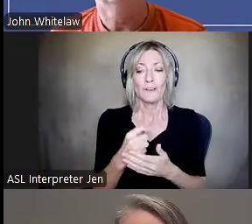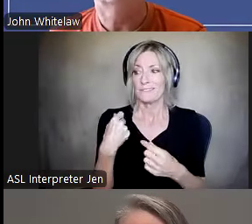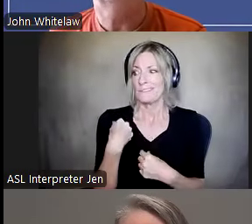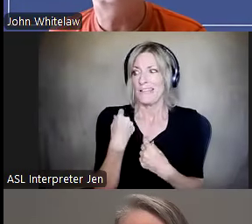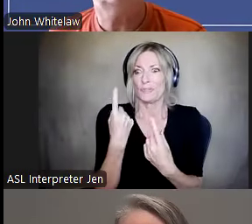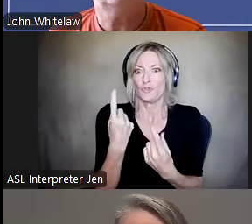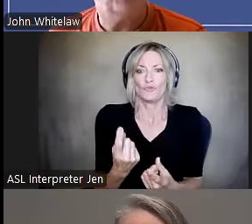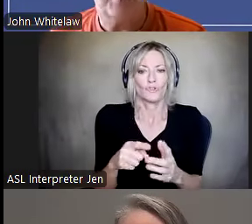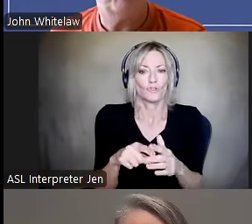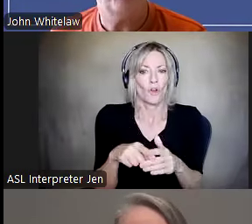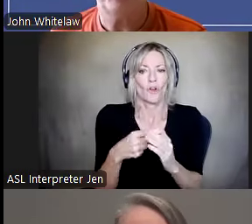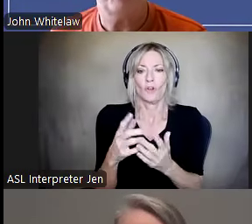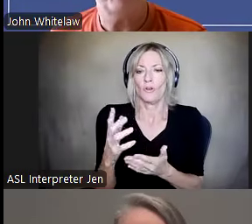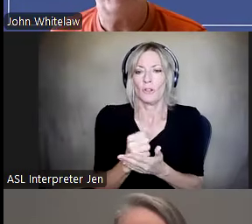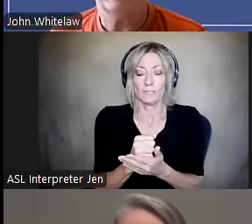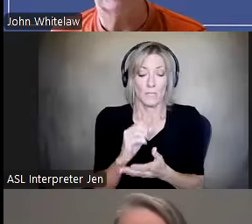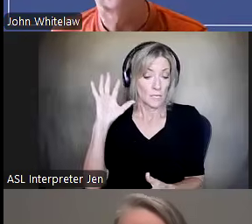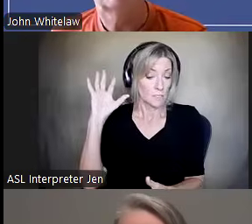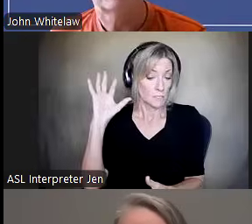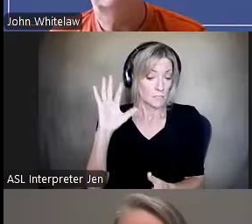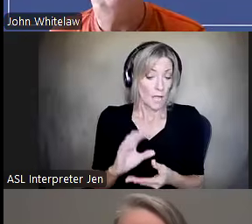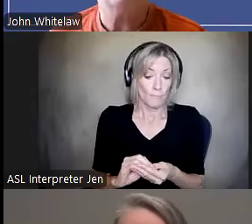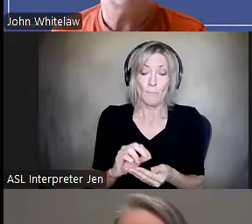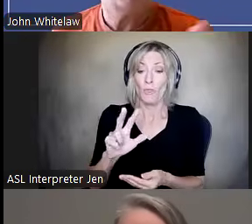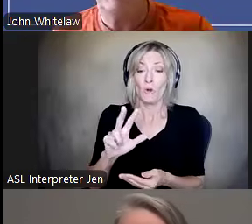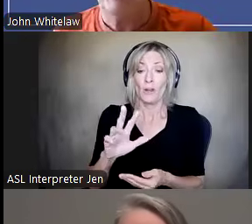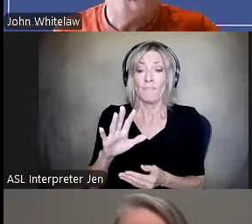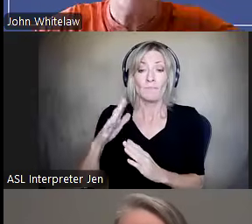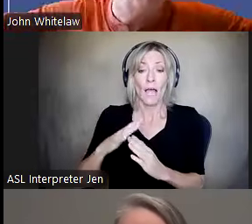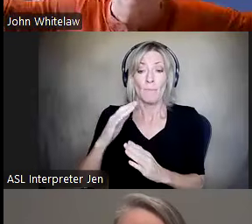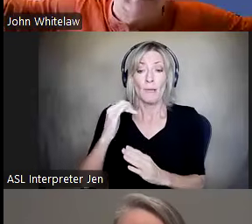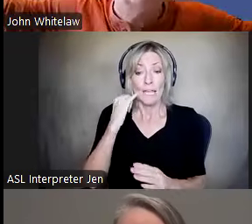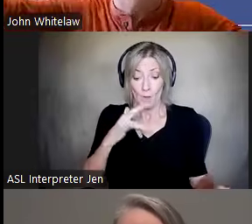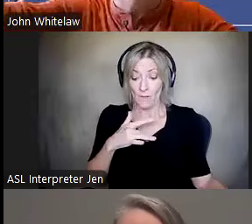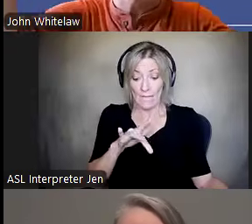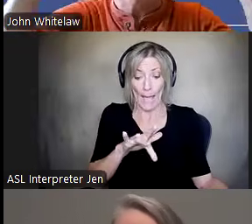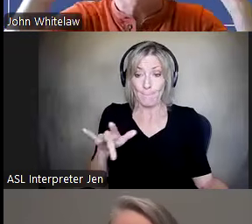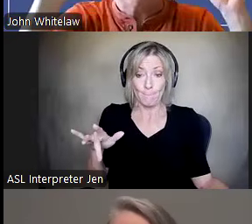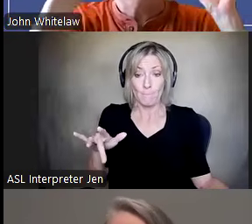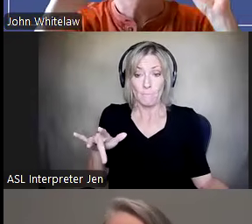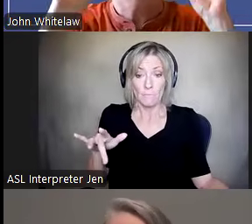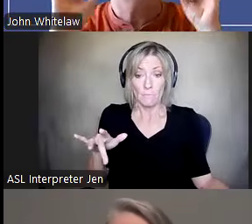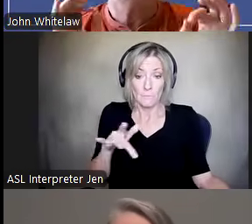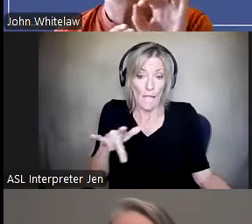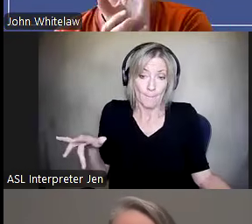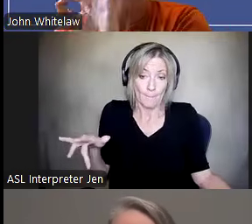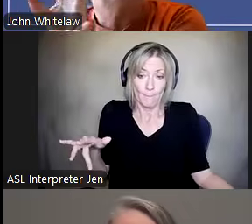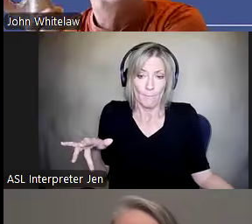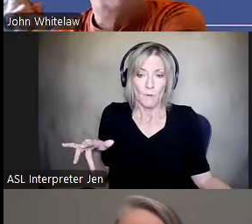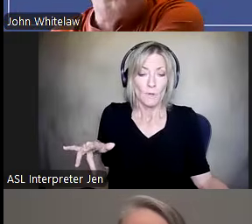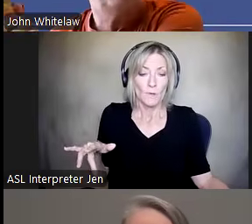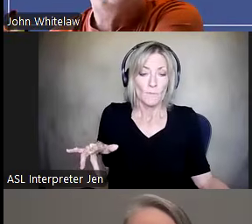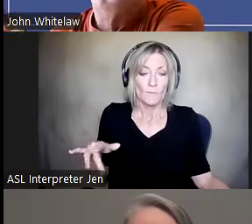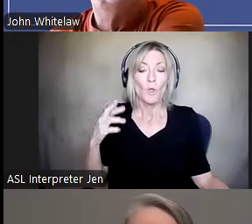earning, and they just tot up the 35 highest. So if you have a gap, you have a gap. It's good. The the reason